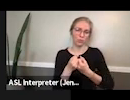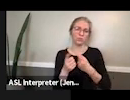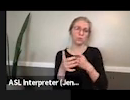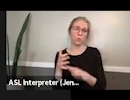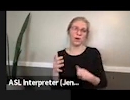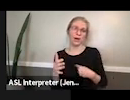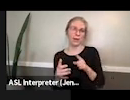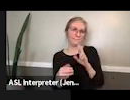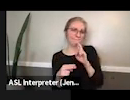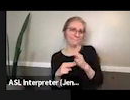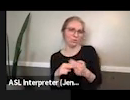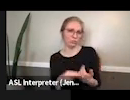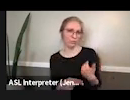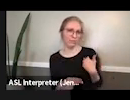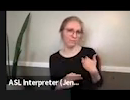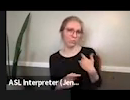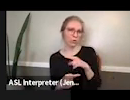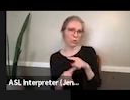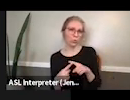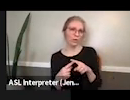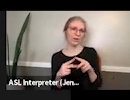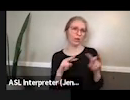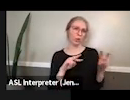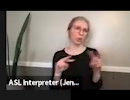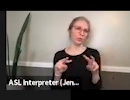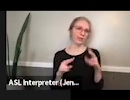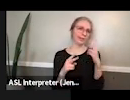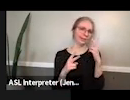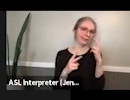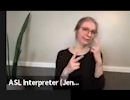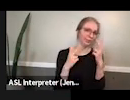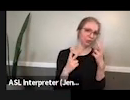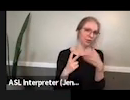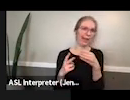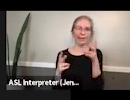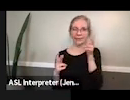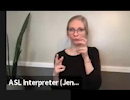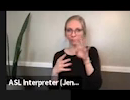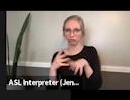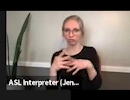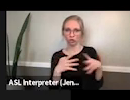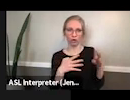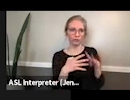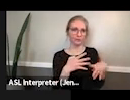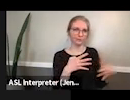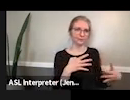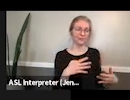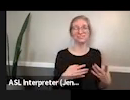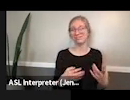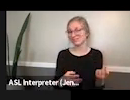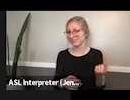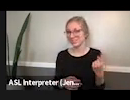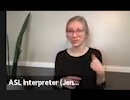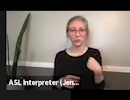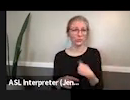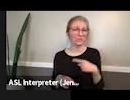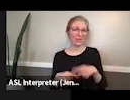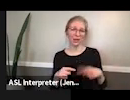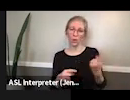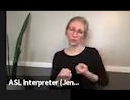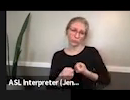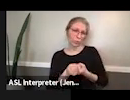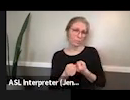insinuating when I was looking at the vision and hearing charts and saying, you know, we can't necessarily always do a lot to promote vision and